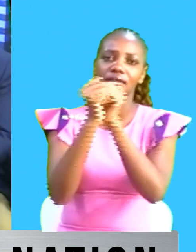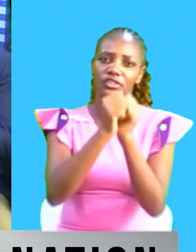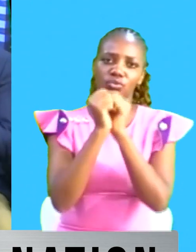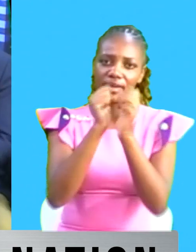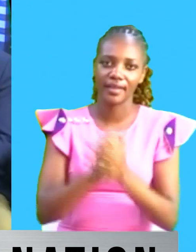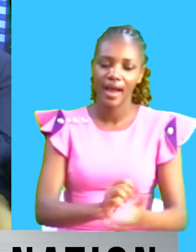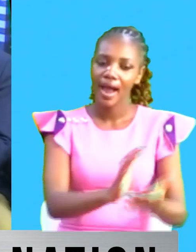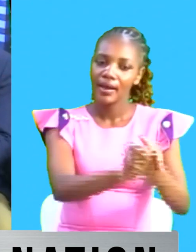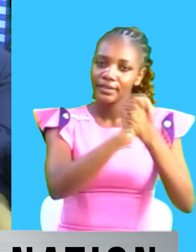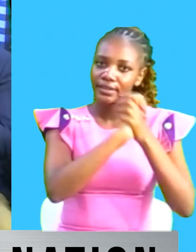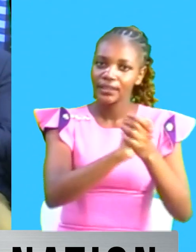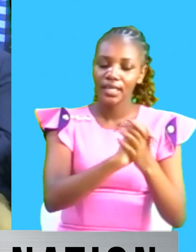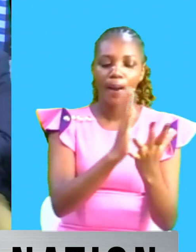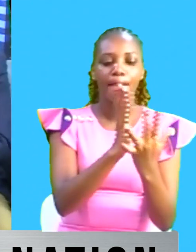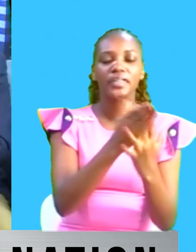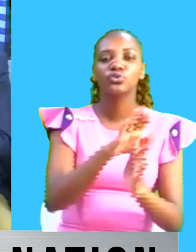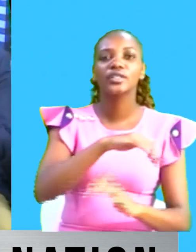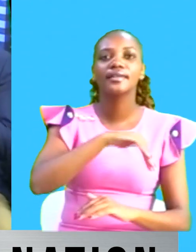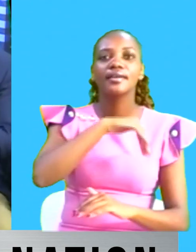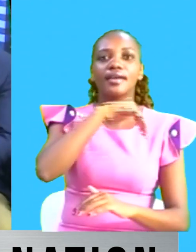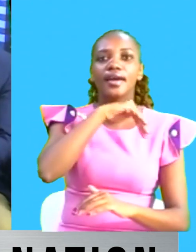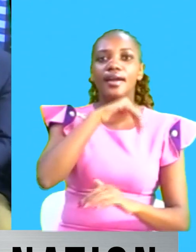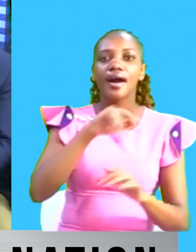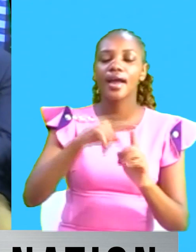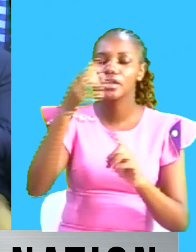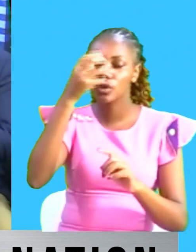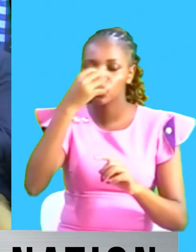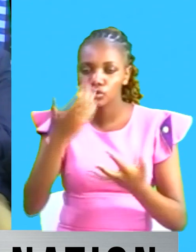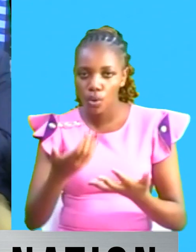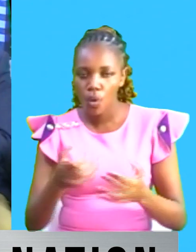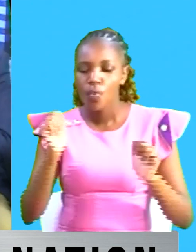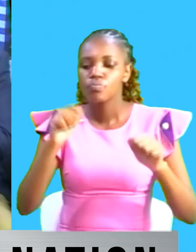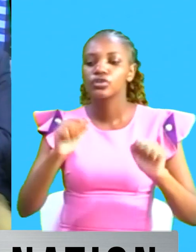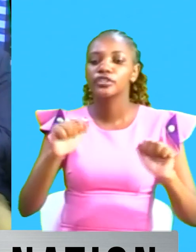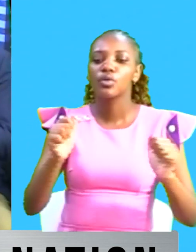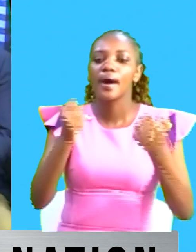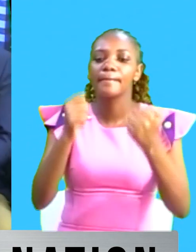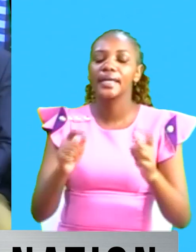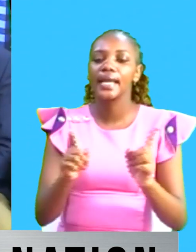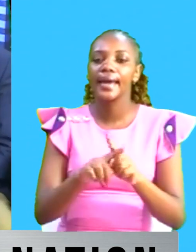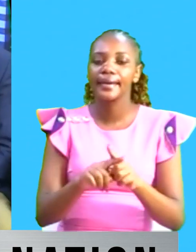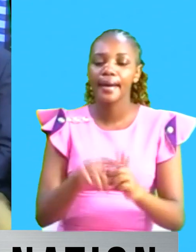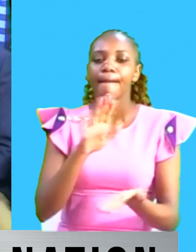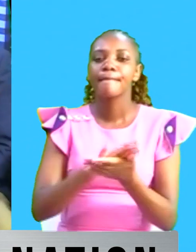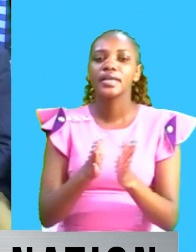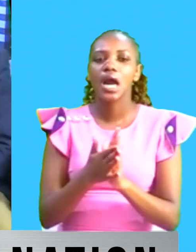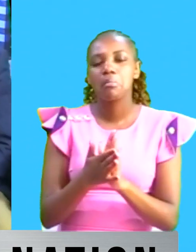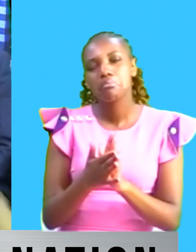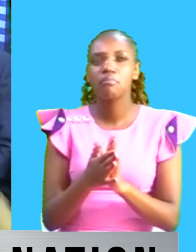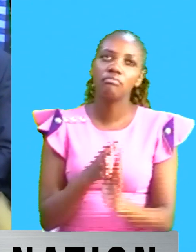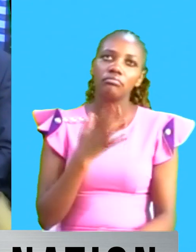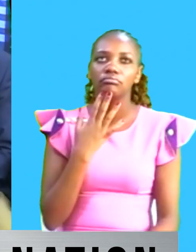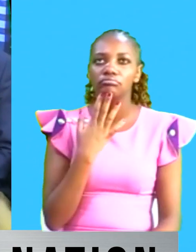shaking of the hand between Raila Odinga and William Ruto would be something that we are saying, that now we are saying